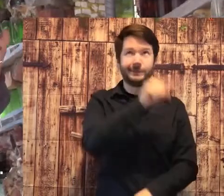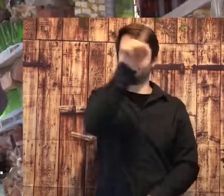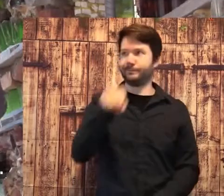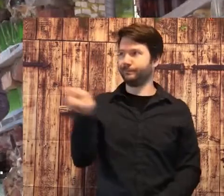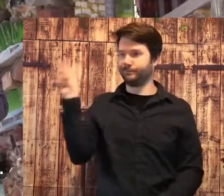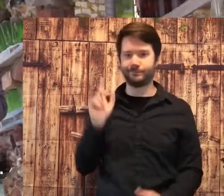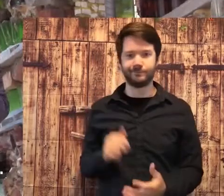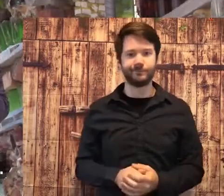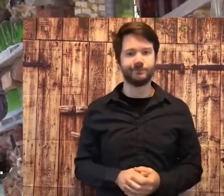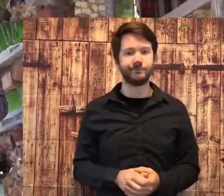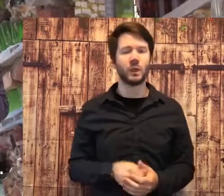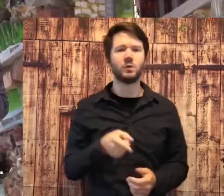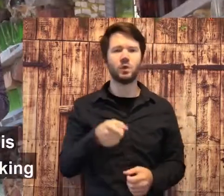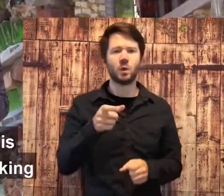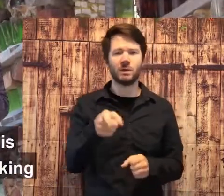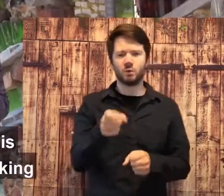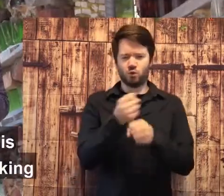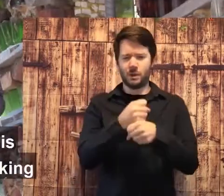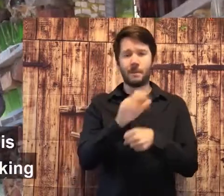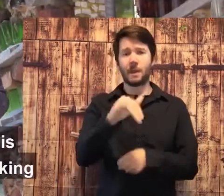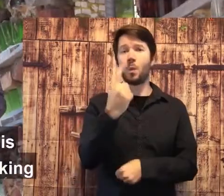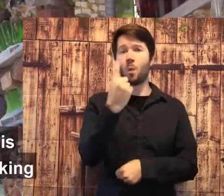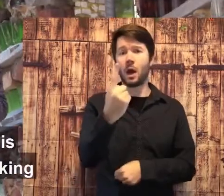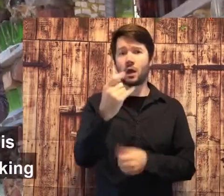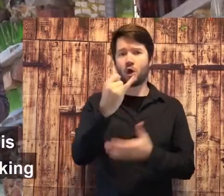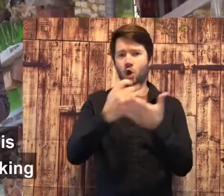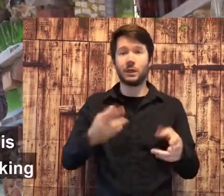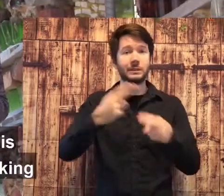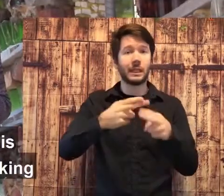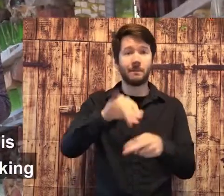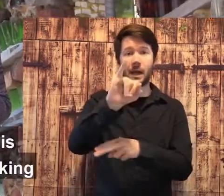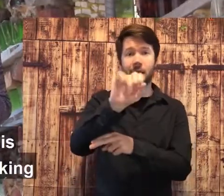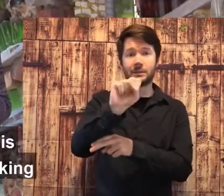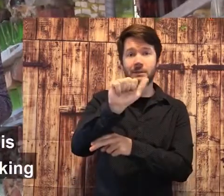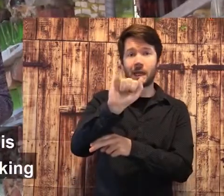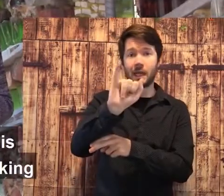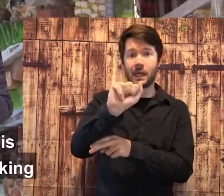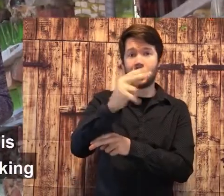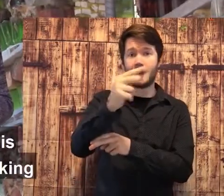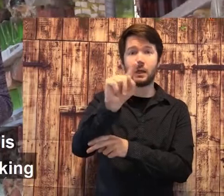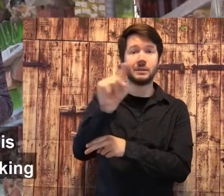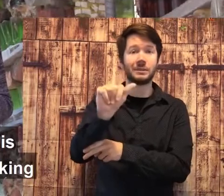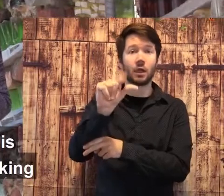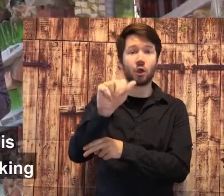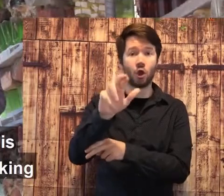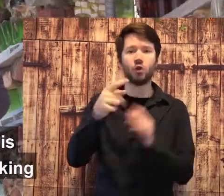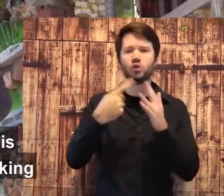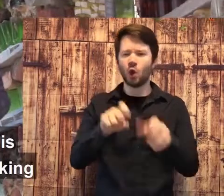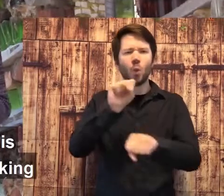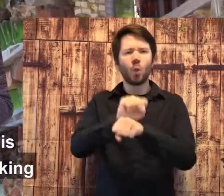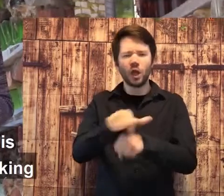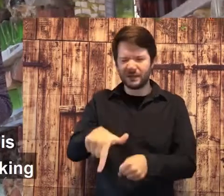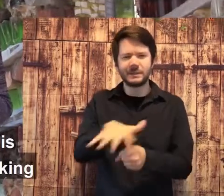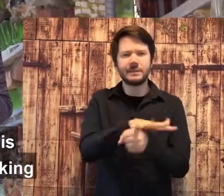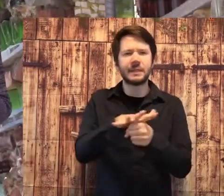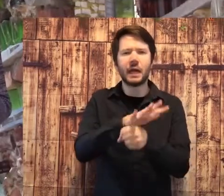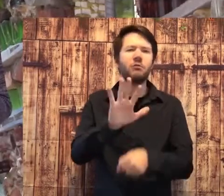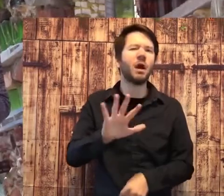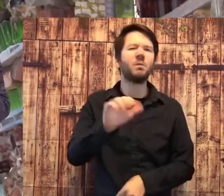on pretty much every surface. So this was all created by one artist, his name is Isaiah Zagar, and he started working